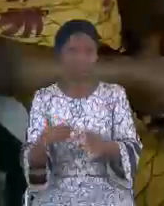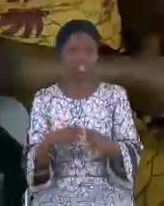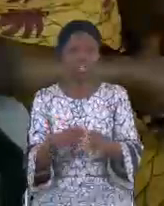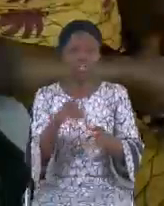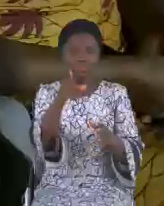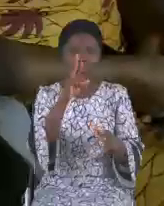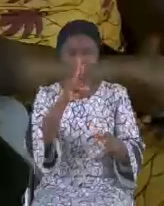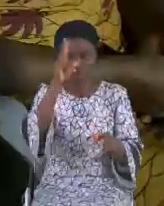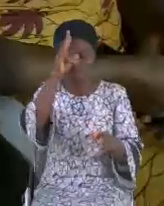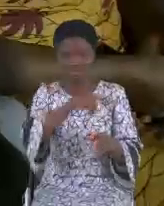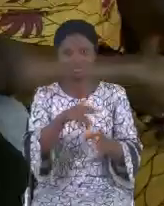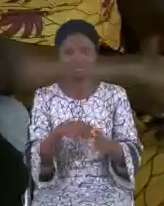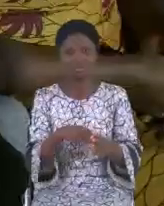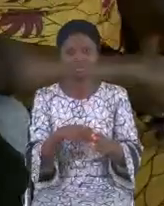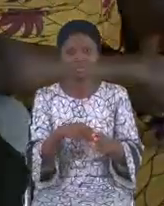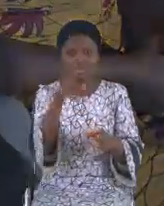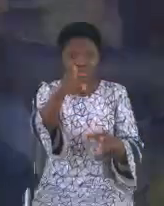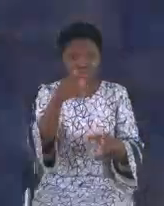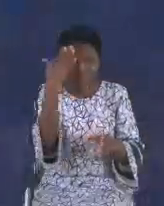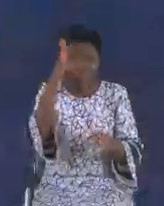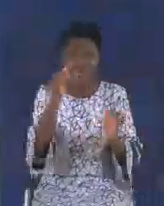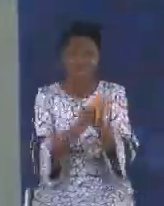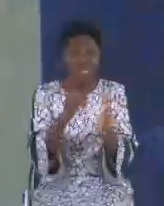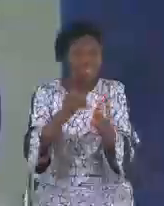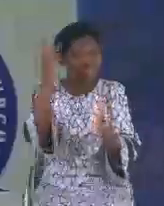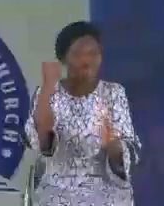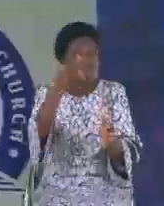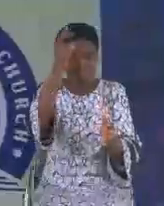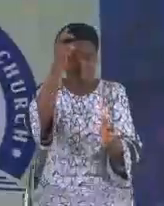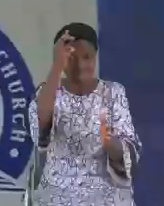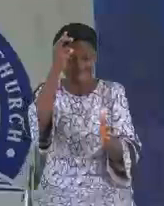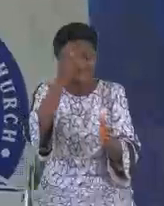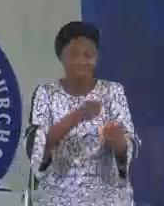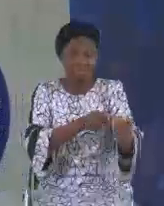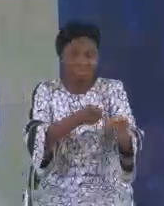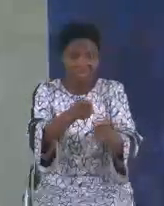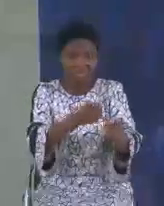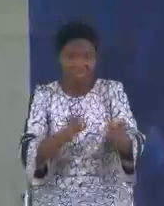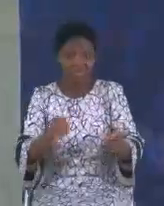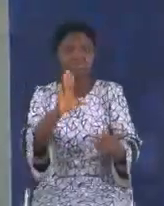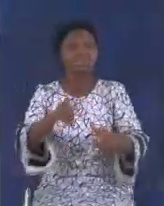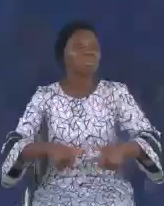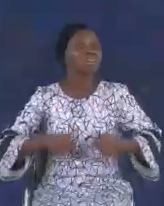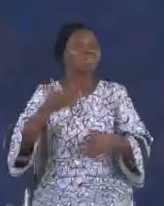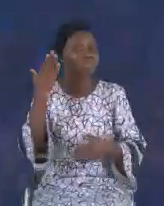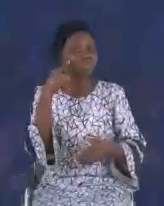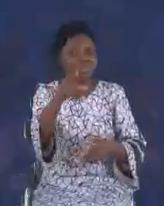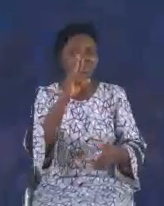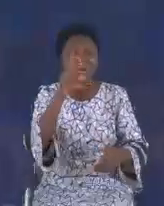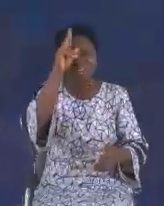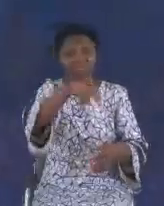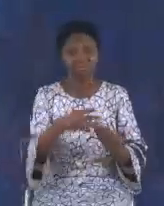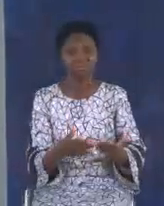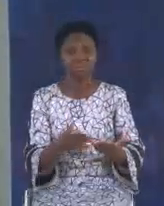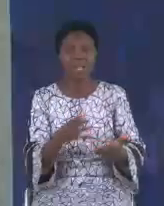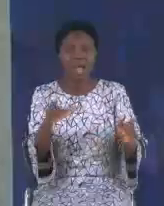didn't know it was Lucifer, Satan, devil controlling your life. You were ignorant. You didn't know, as he was